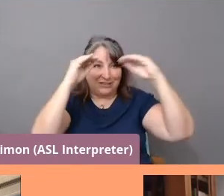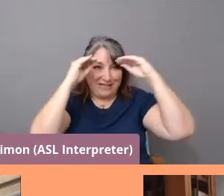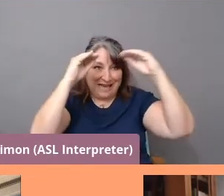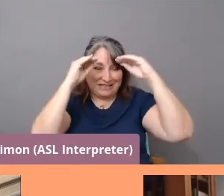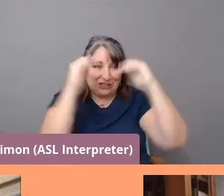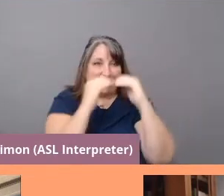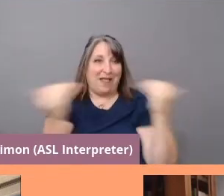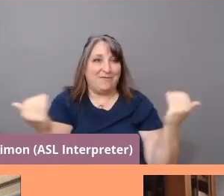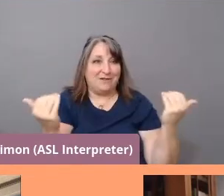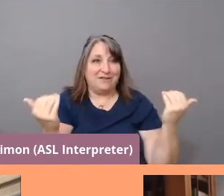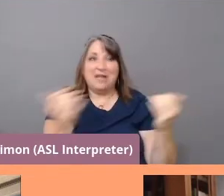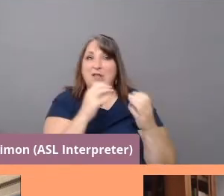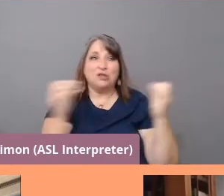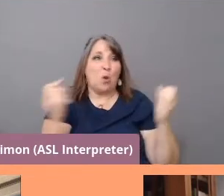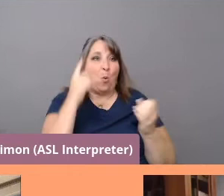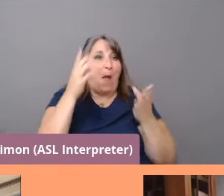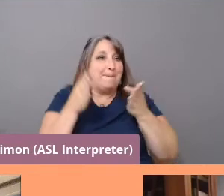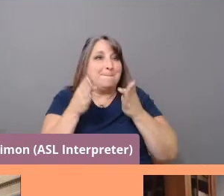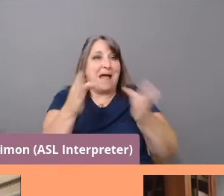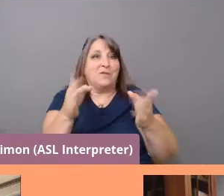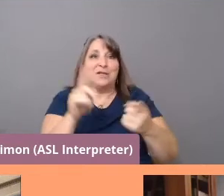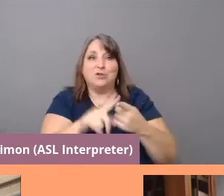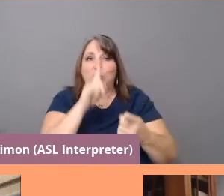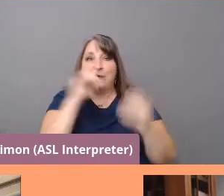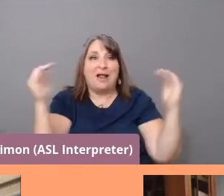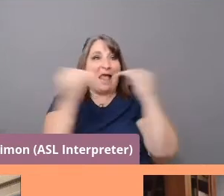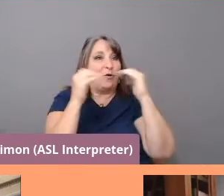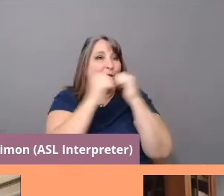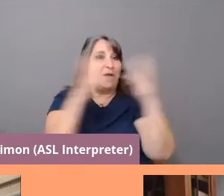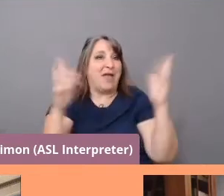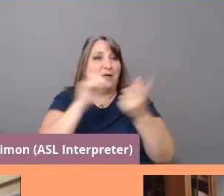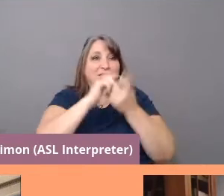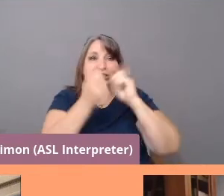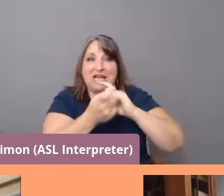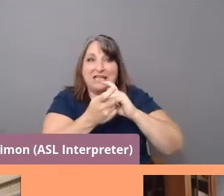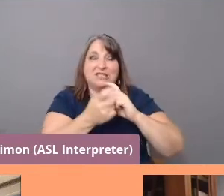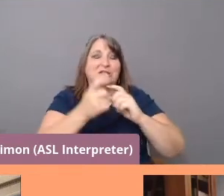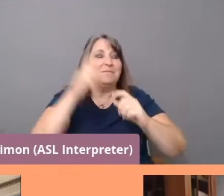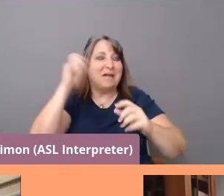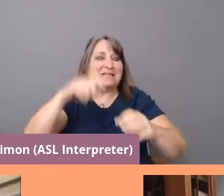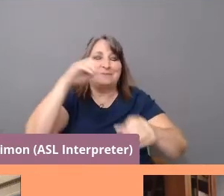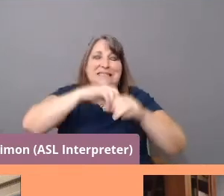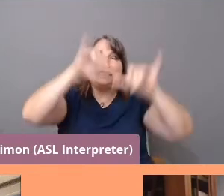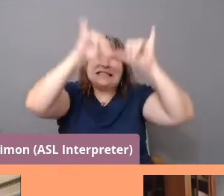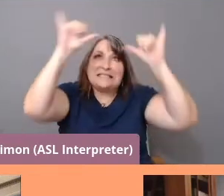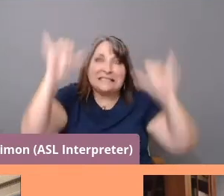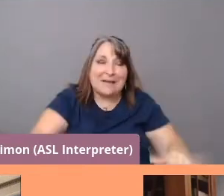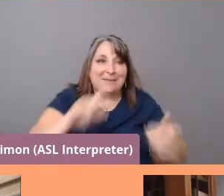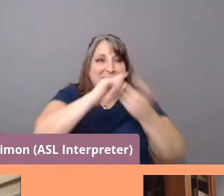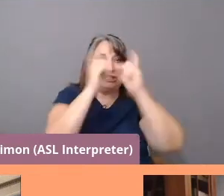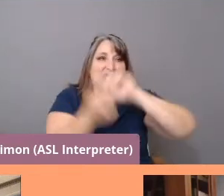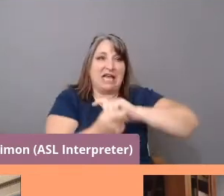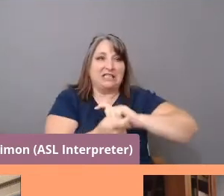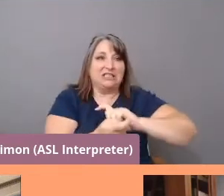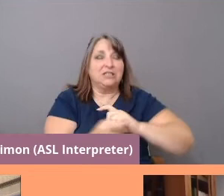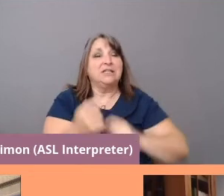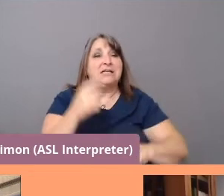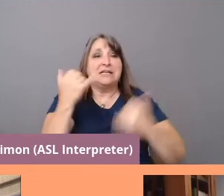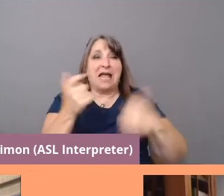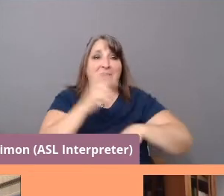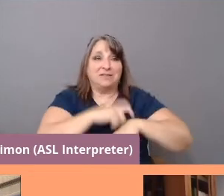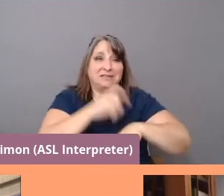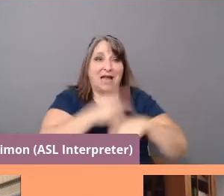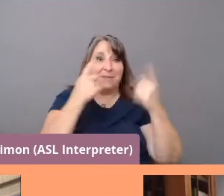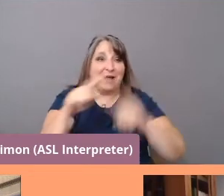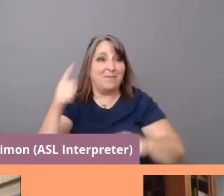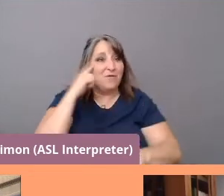level. And there's no pathway to real equity without that change being systemic. I think that we believe that the time has come for our white